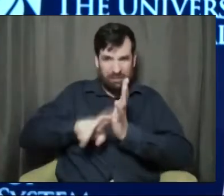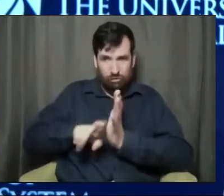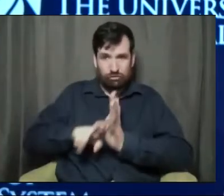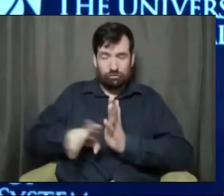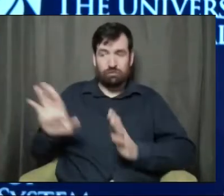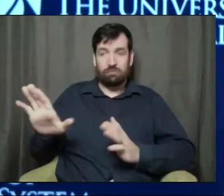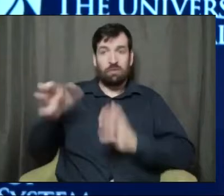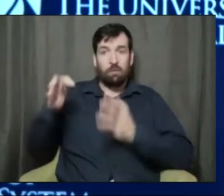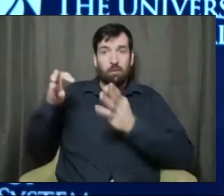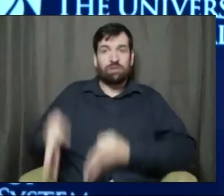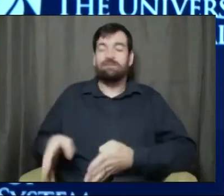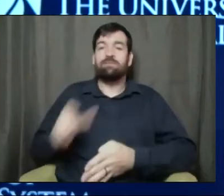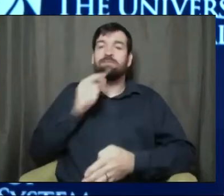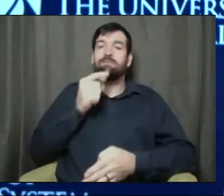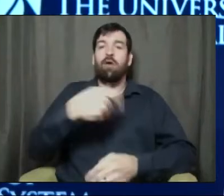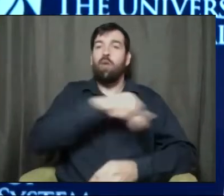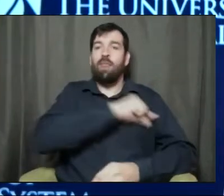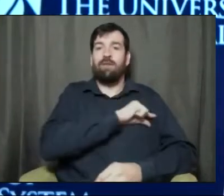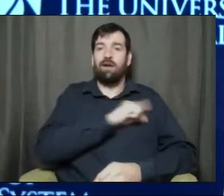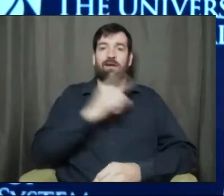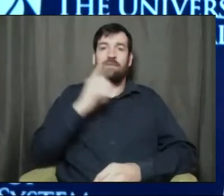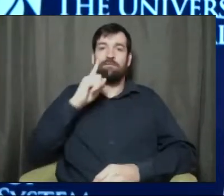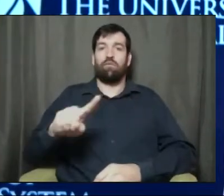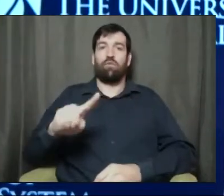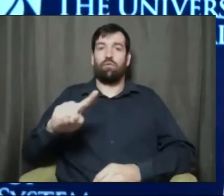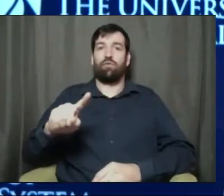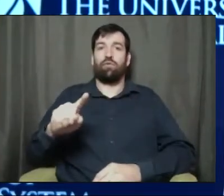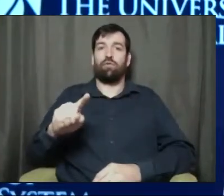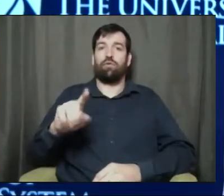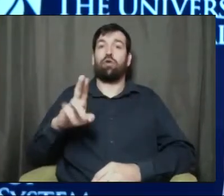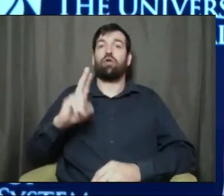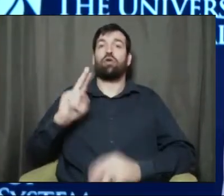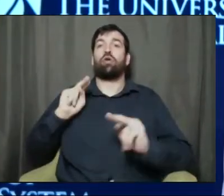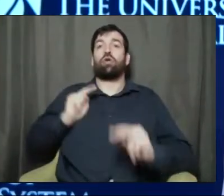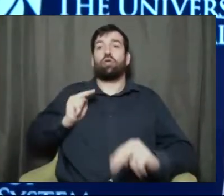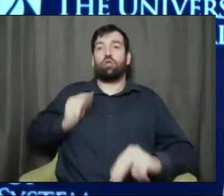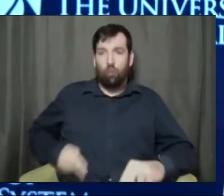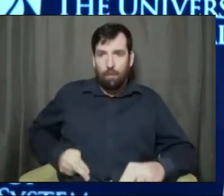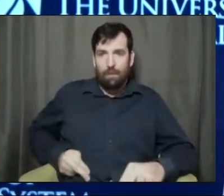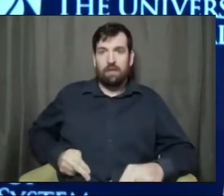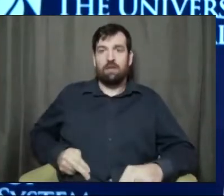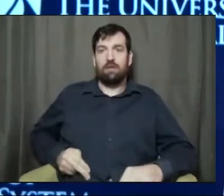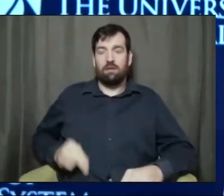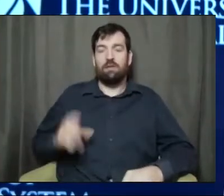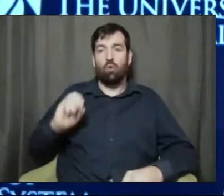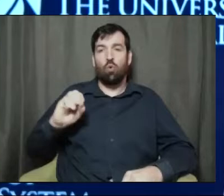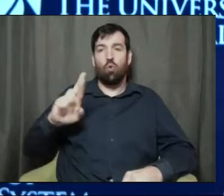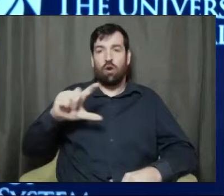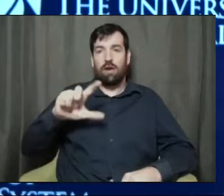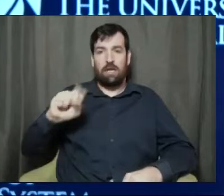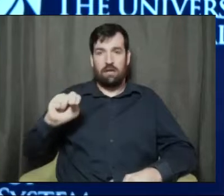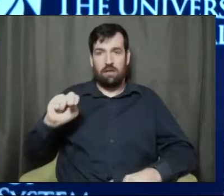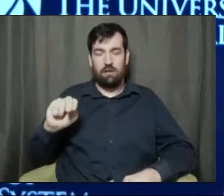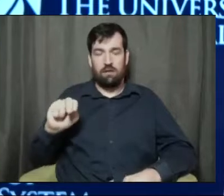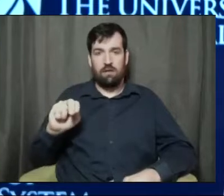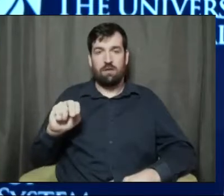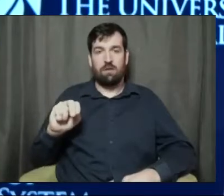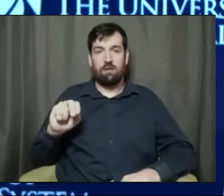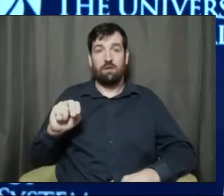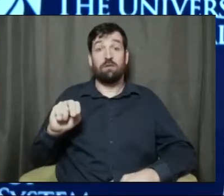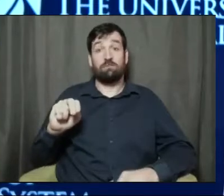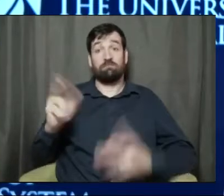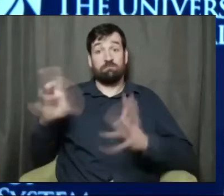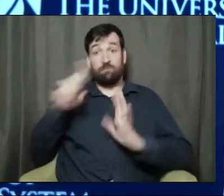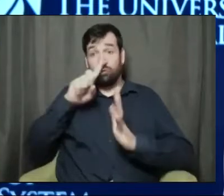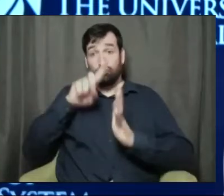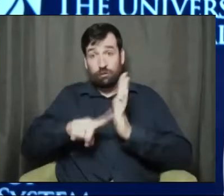otherwise qualify for a human donated organ. So this was research. It was an attempt.